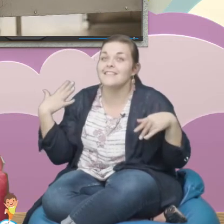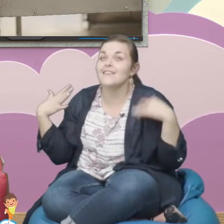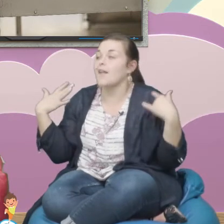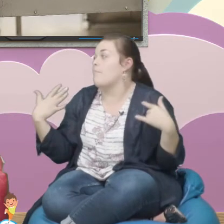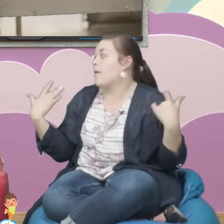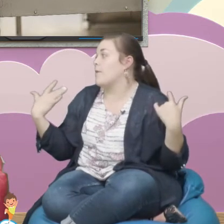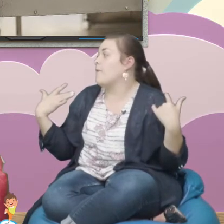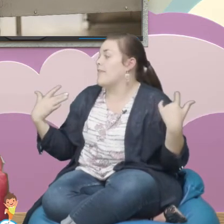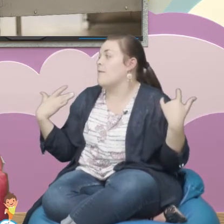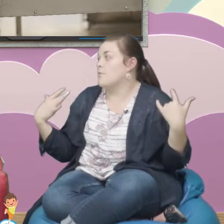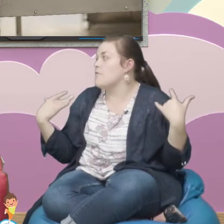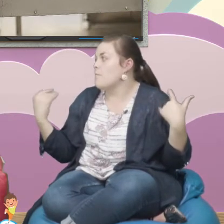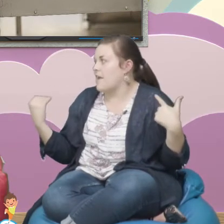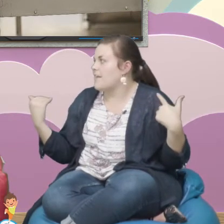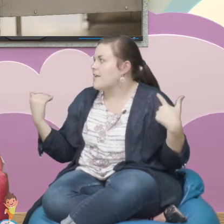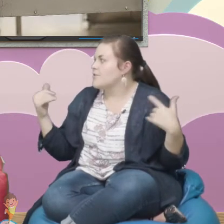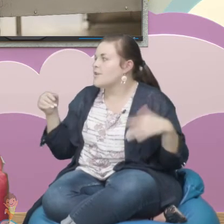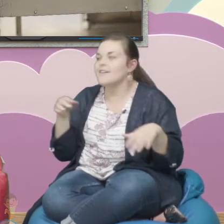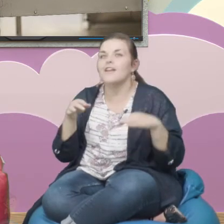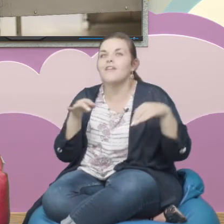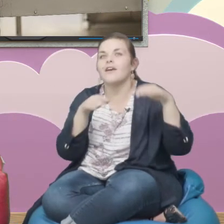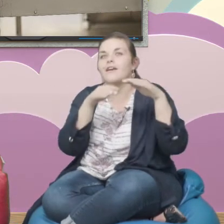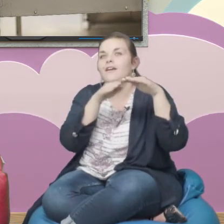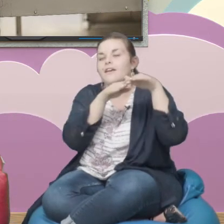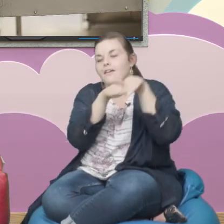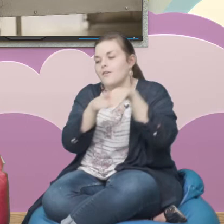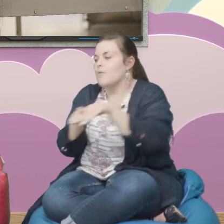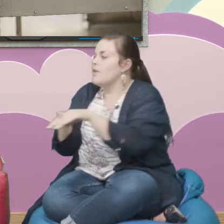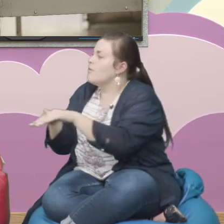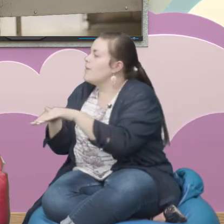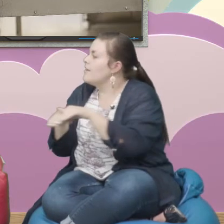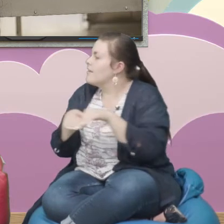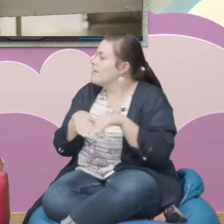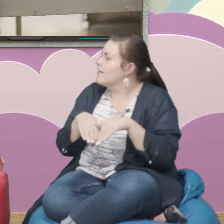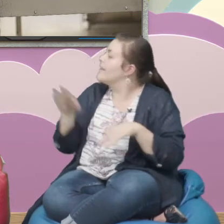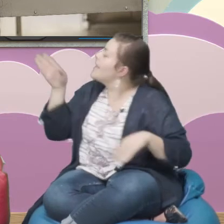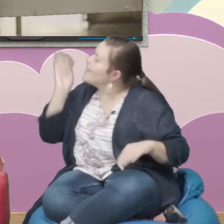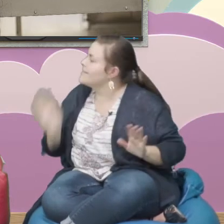this is at Bakpro where they move the bread. So it's kind of like a cool,